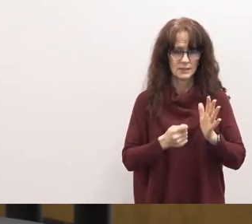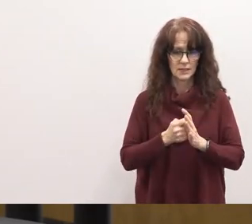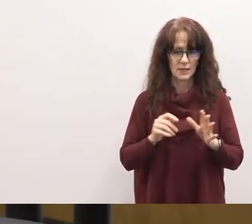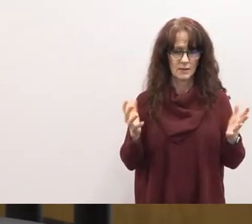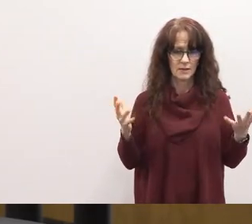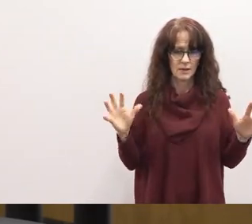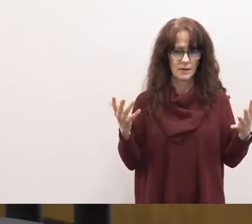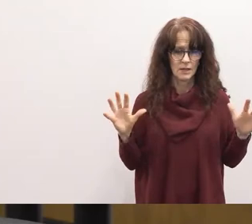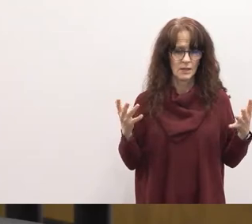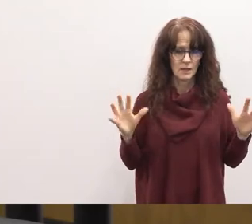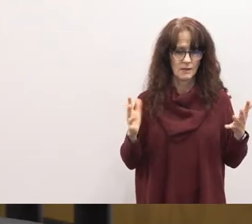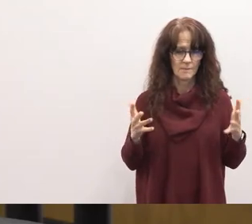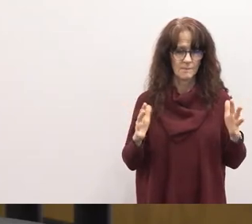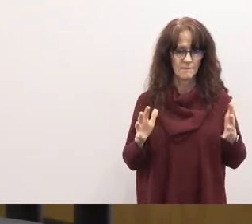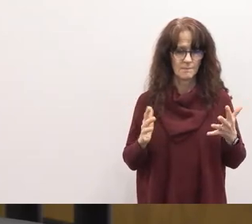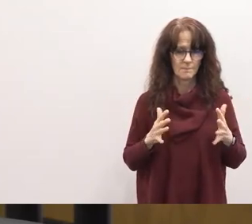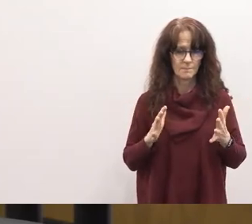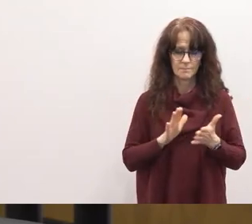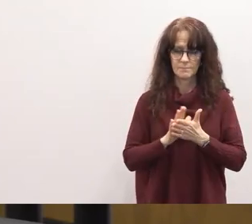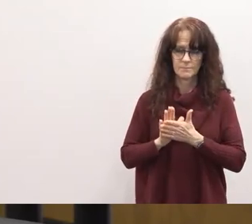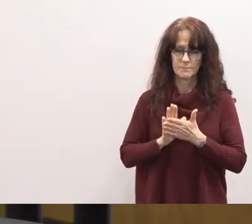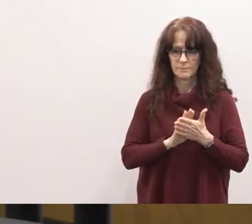give them a big round of applause.